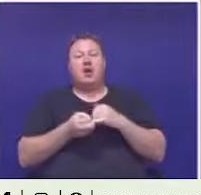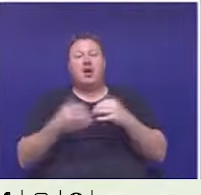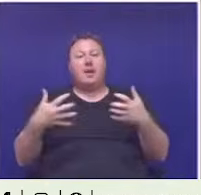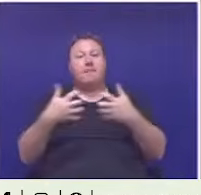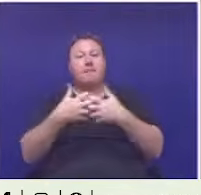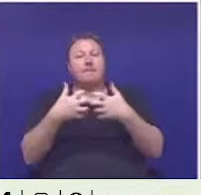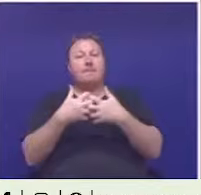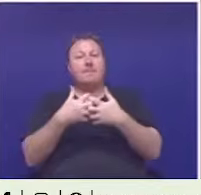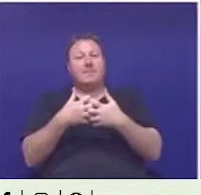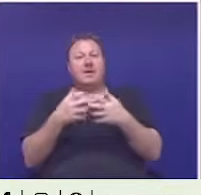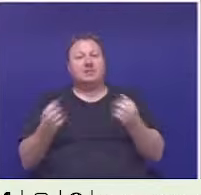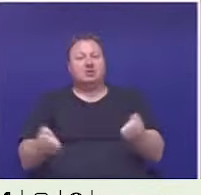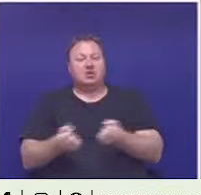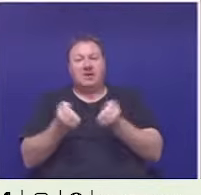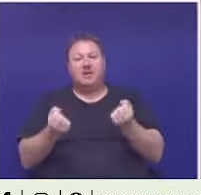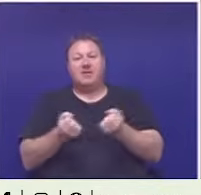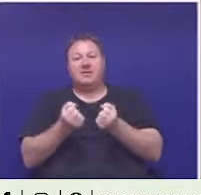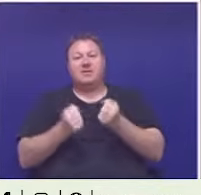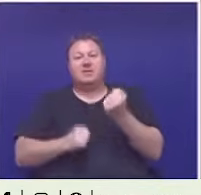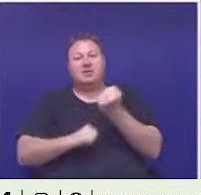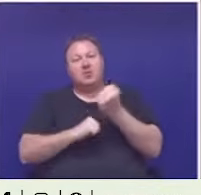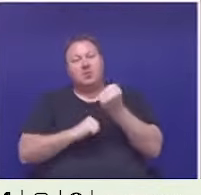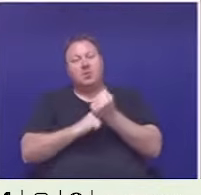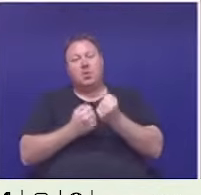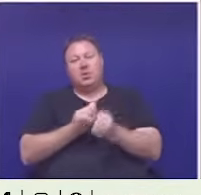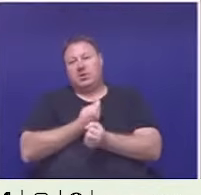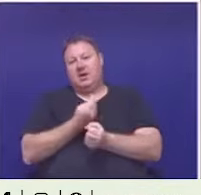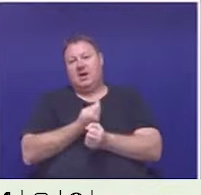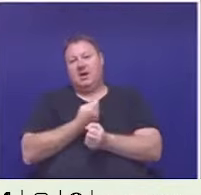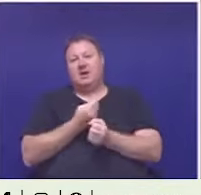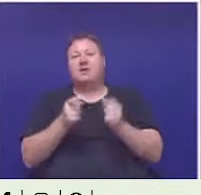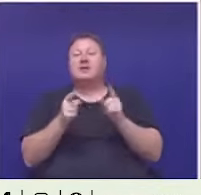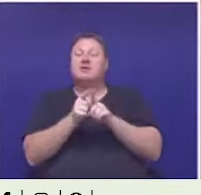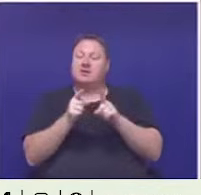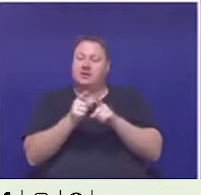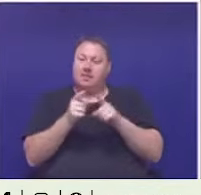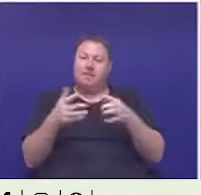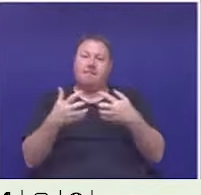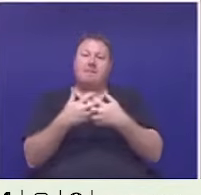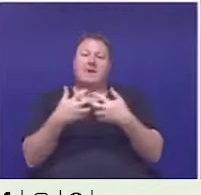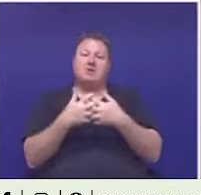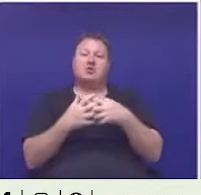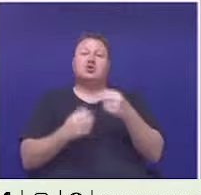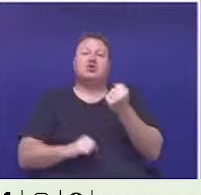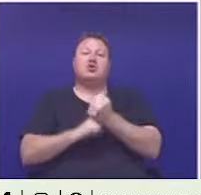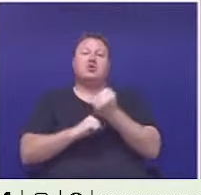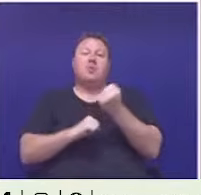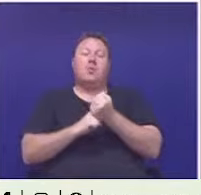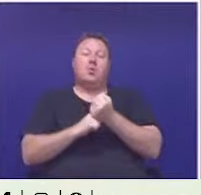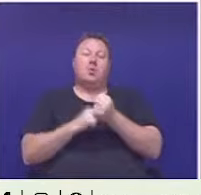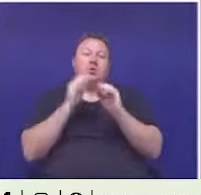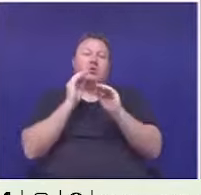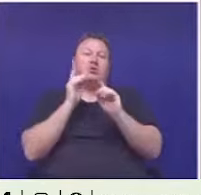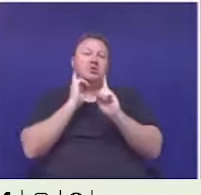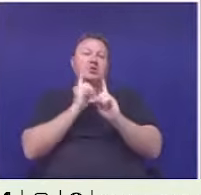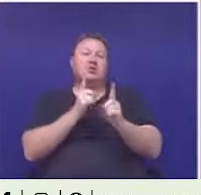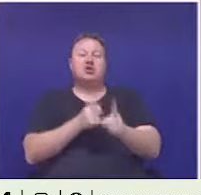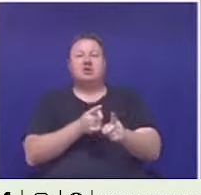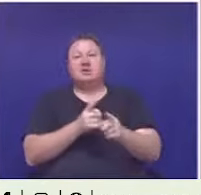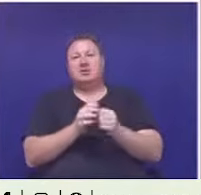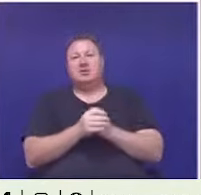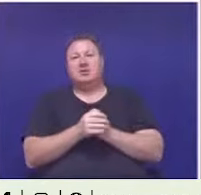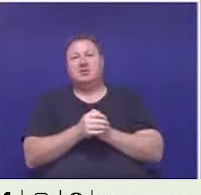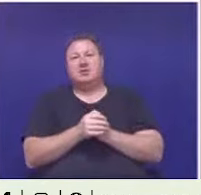right, around supporting the young ones, but also matching our efforts with supporting the teachers, because you cannot have